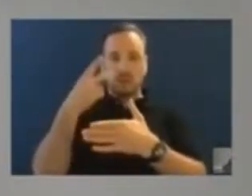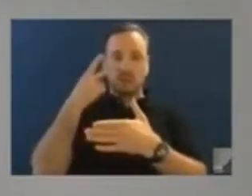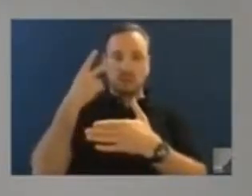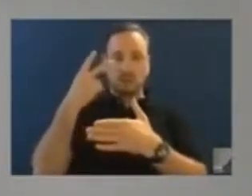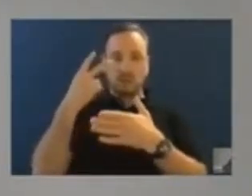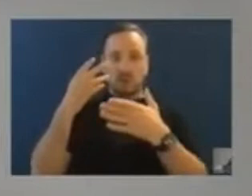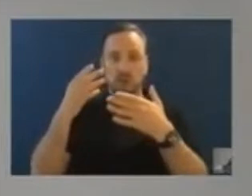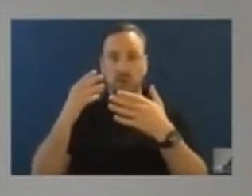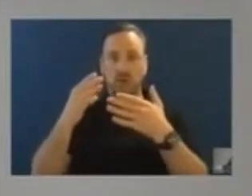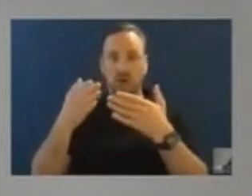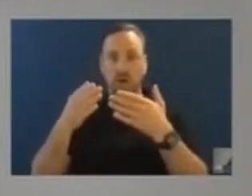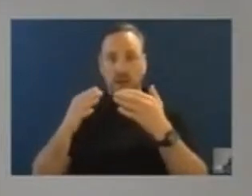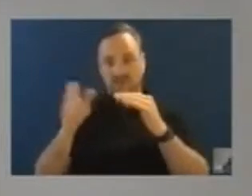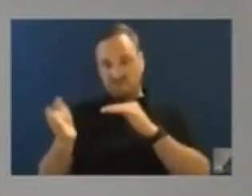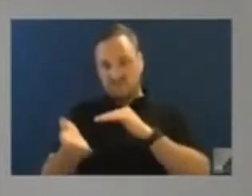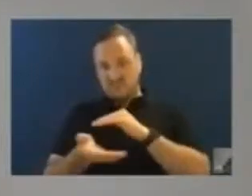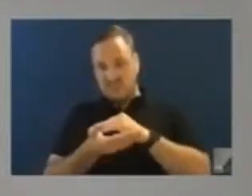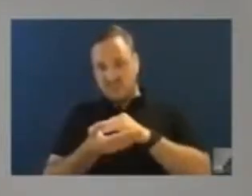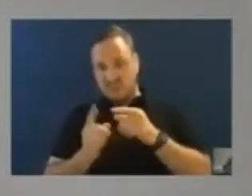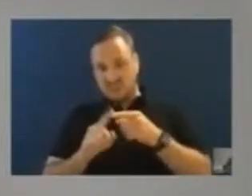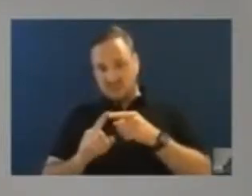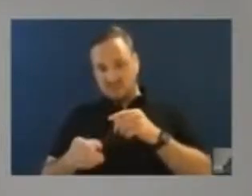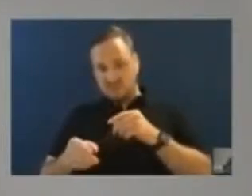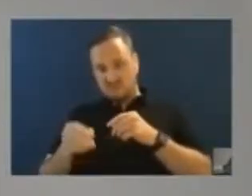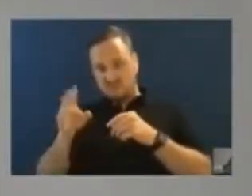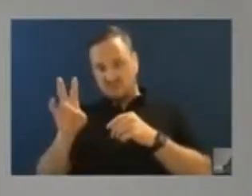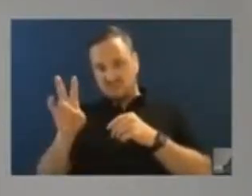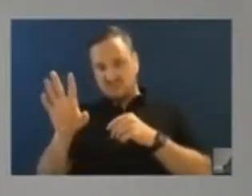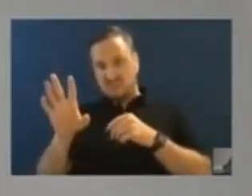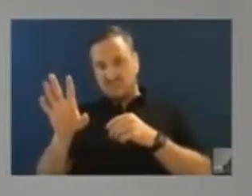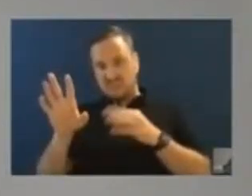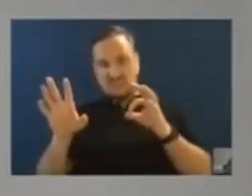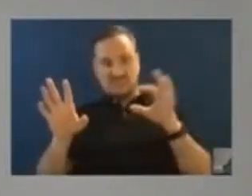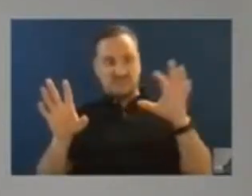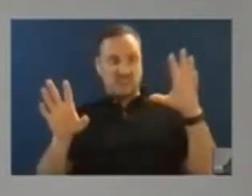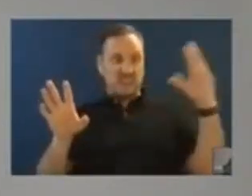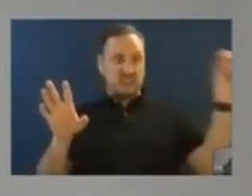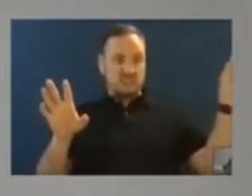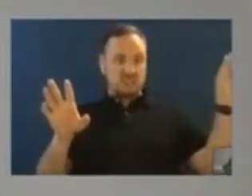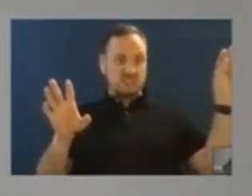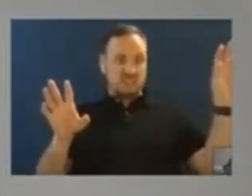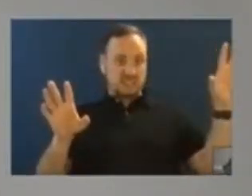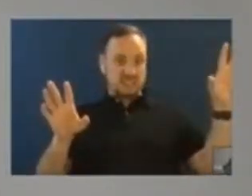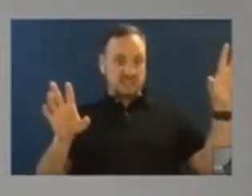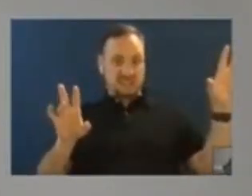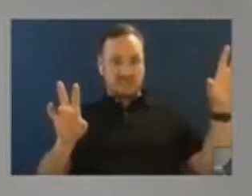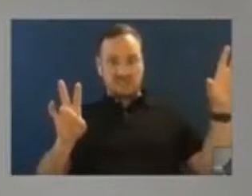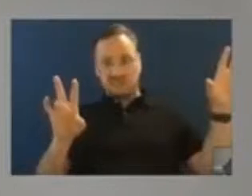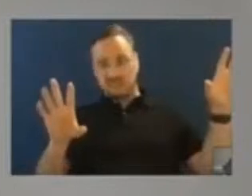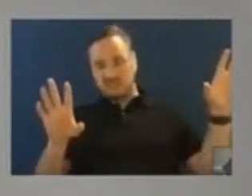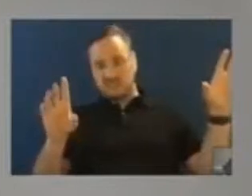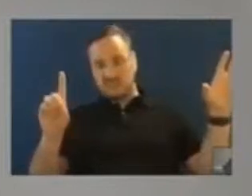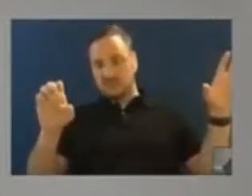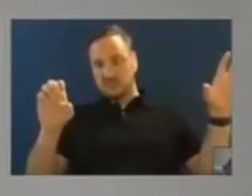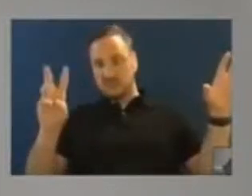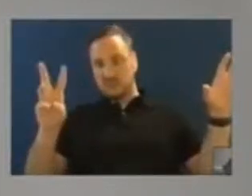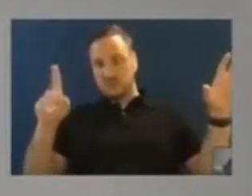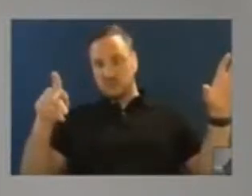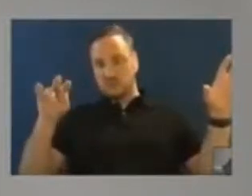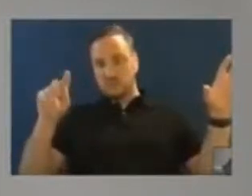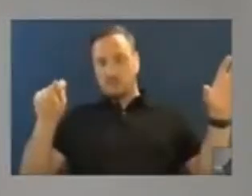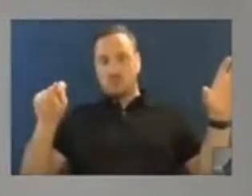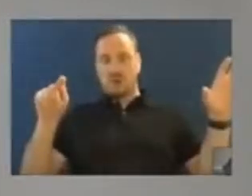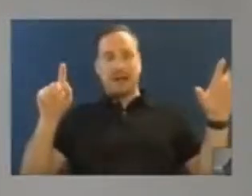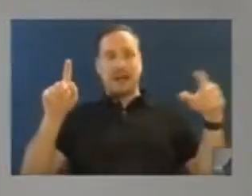almost 75. And if you have 75 degrees outside and 75 degree dew point, there's no way to hold